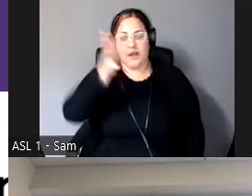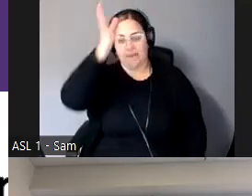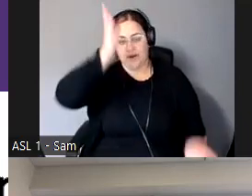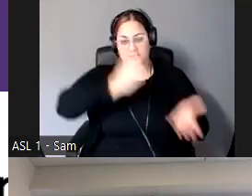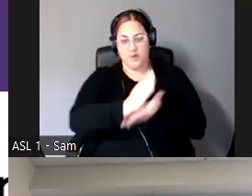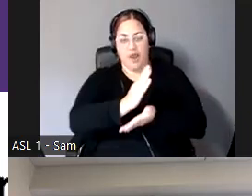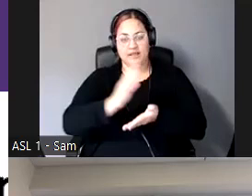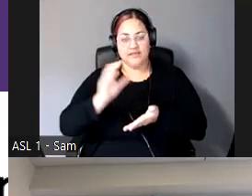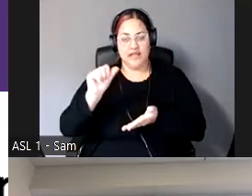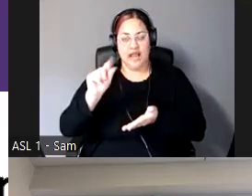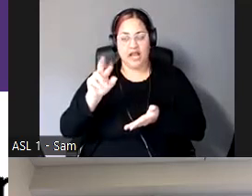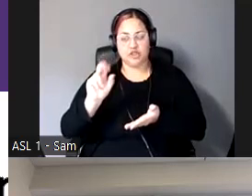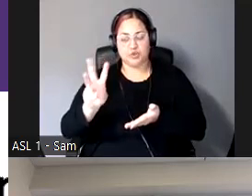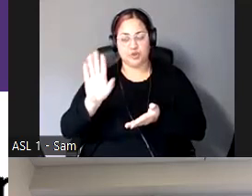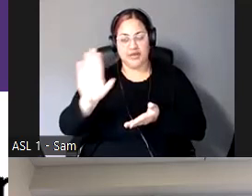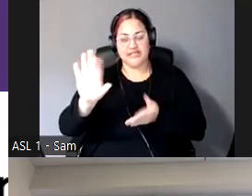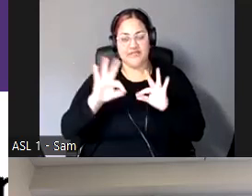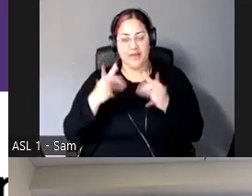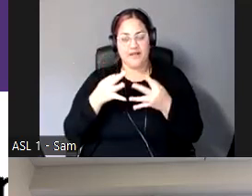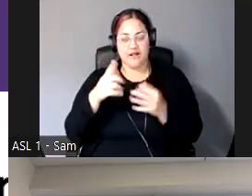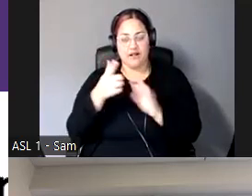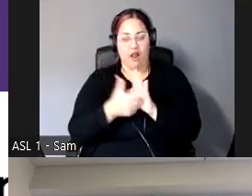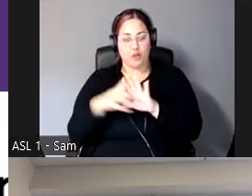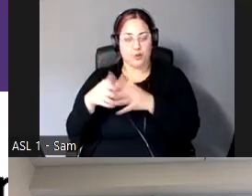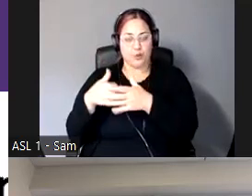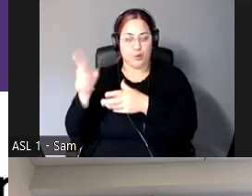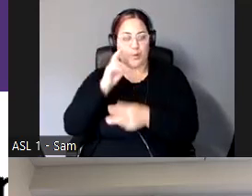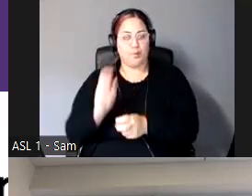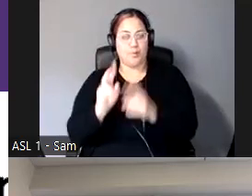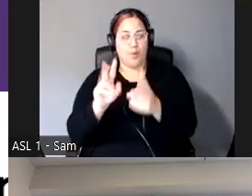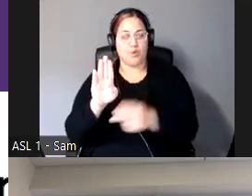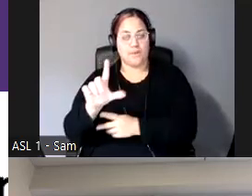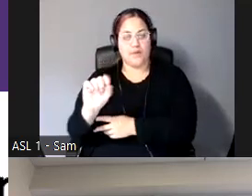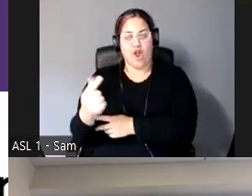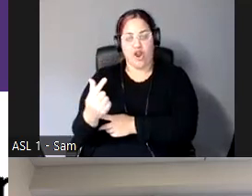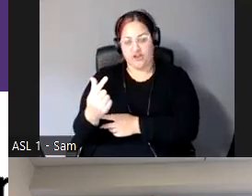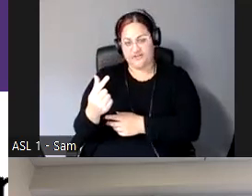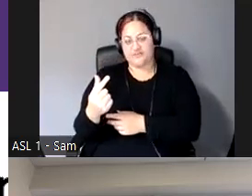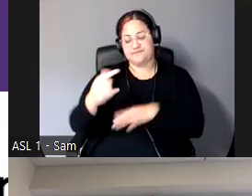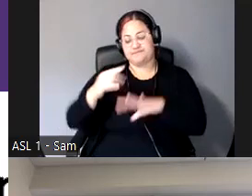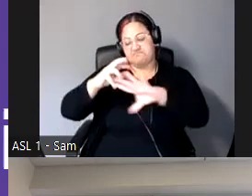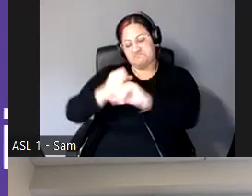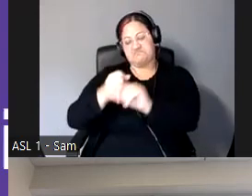Feldstein Law Family Group, just to give a little bit more context to some of the main points that he talked about today.